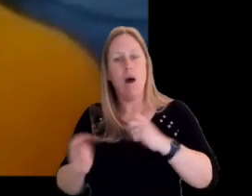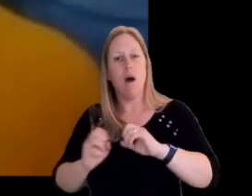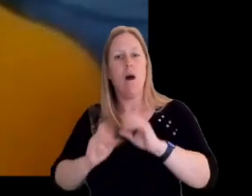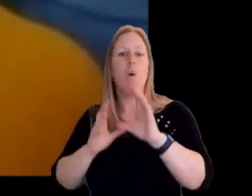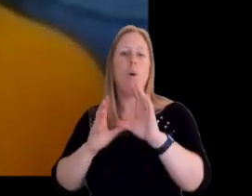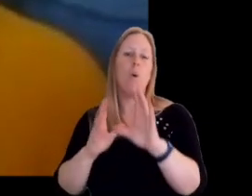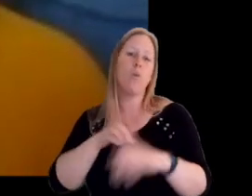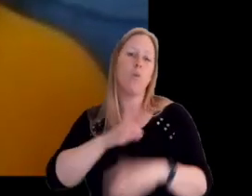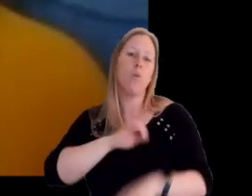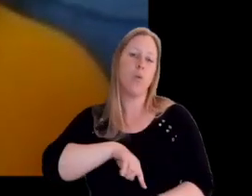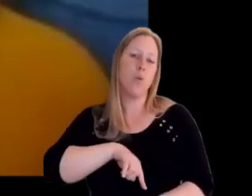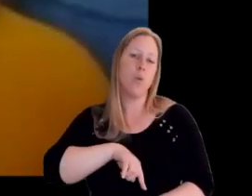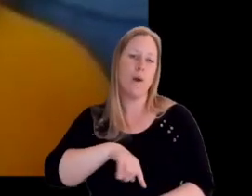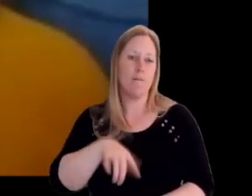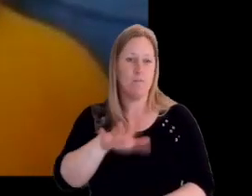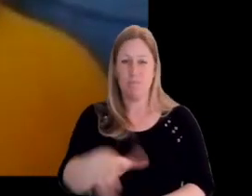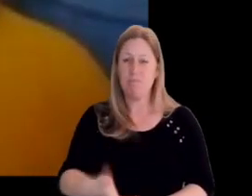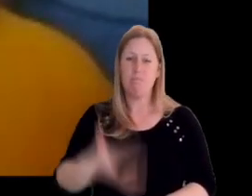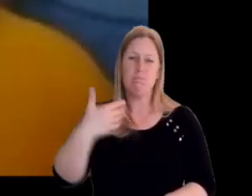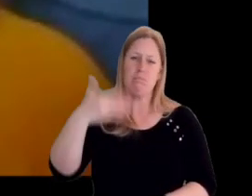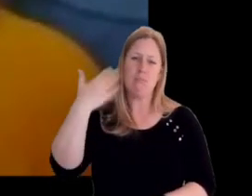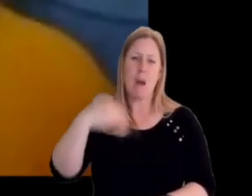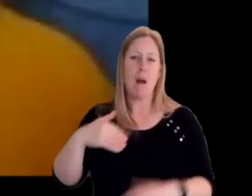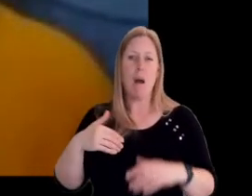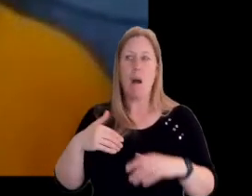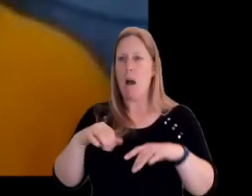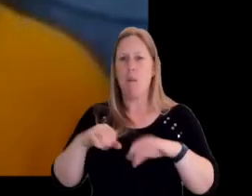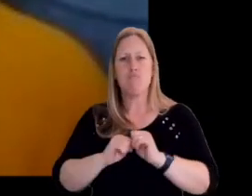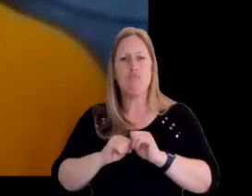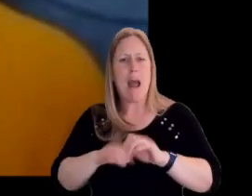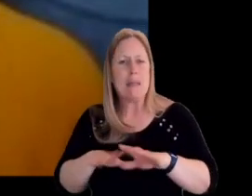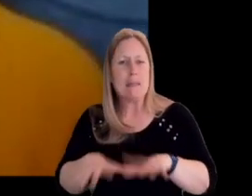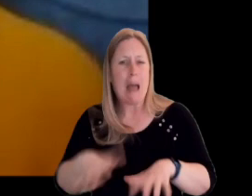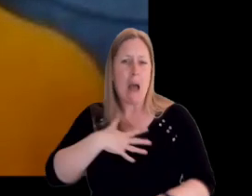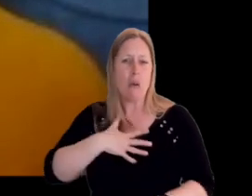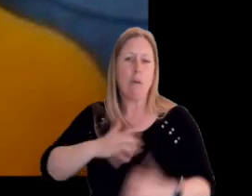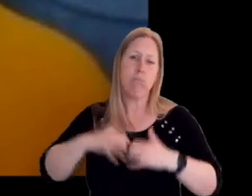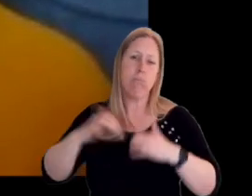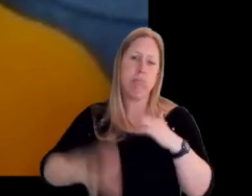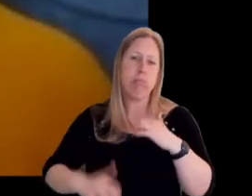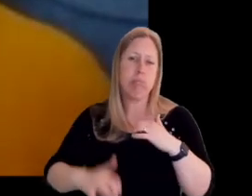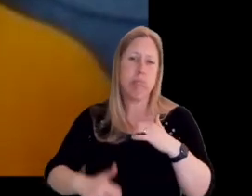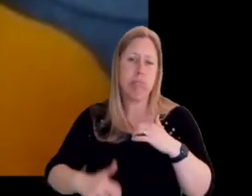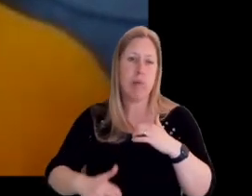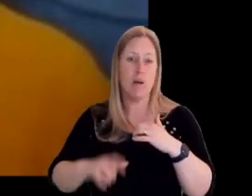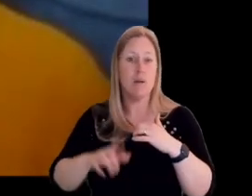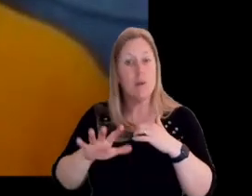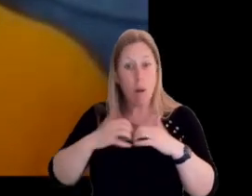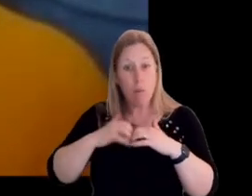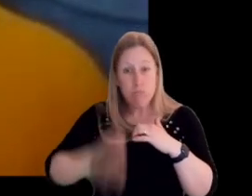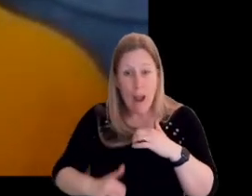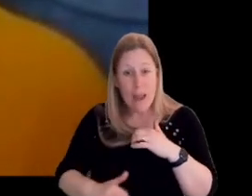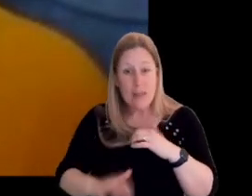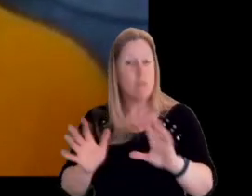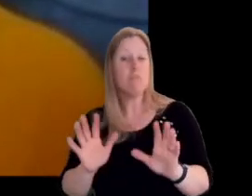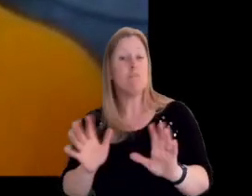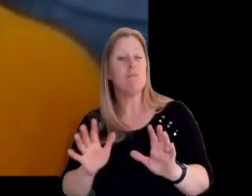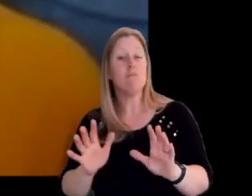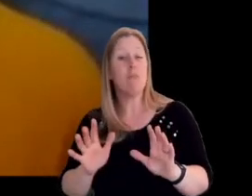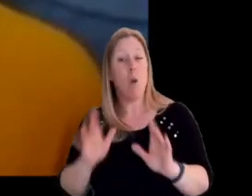Like the times I used to have breakdowns, but they weren't breakdowns. They were